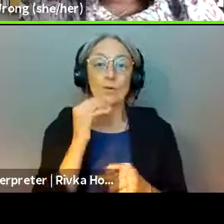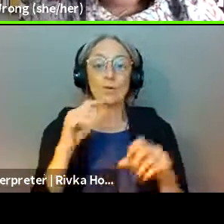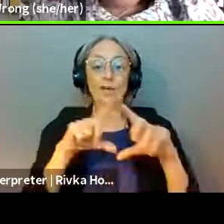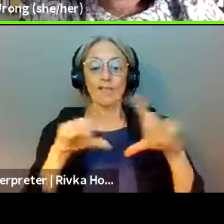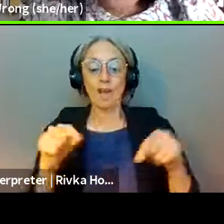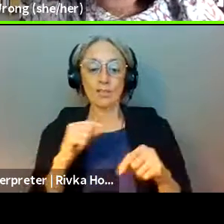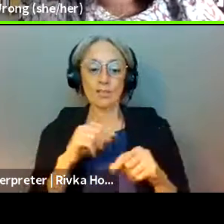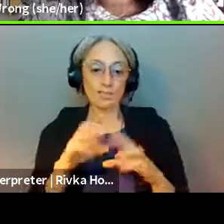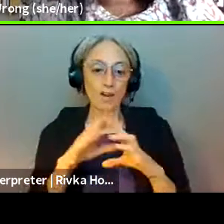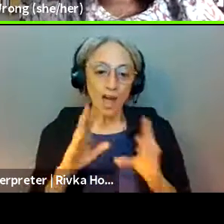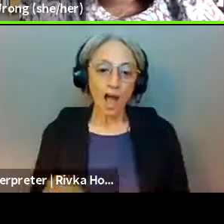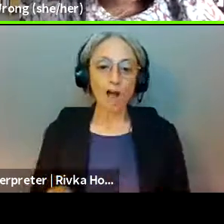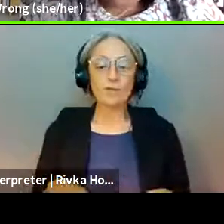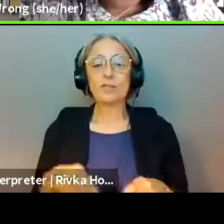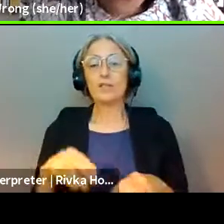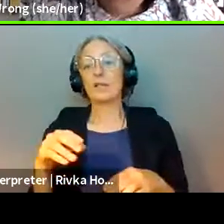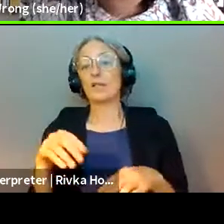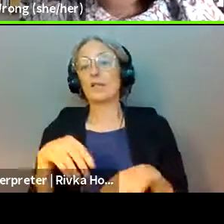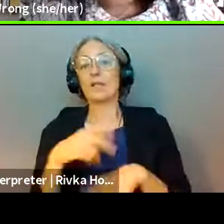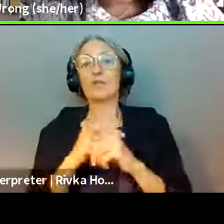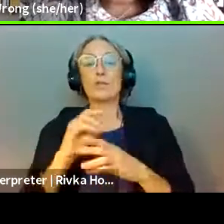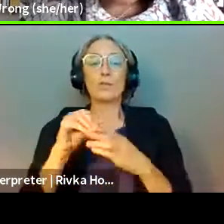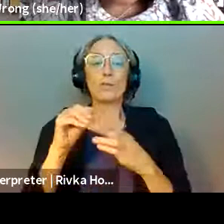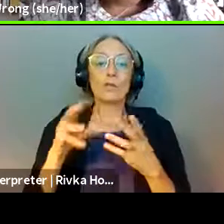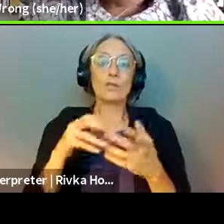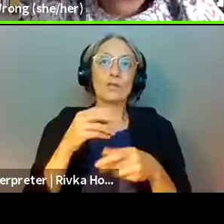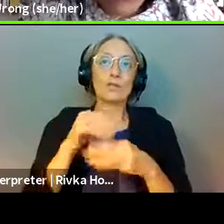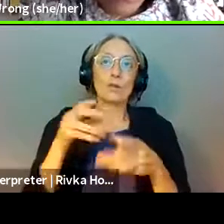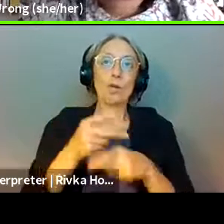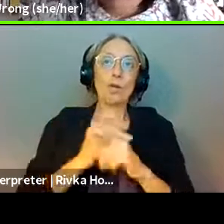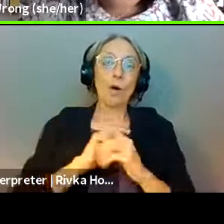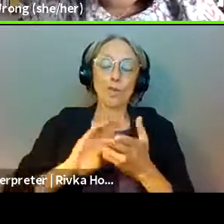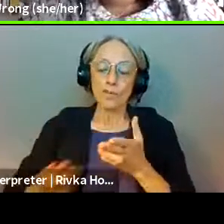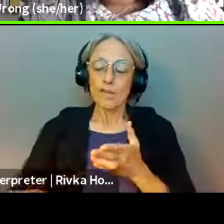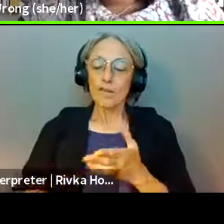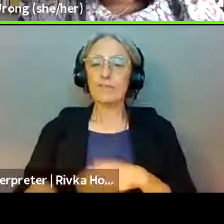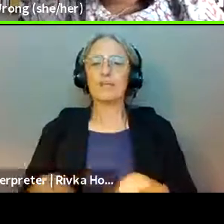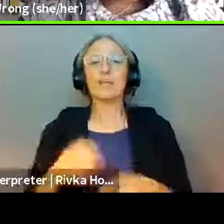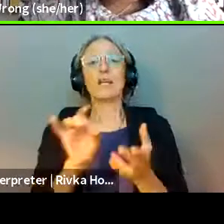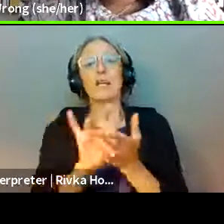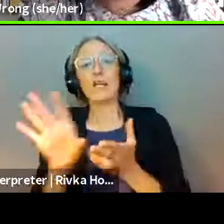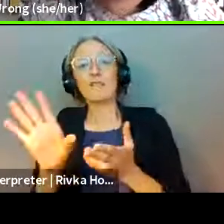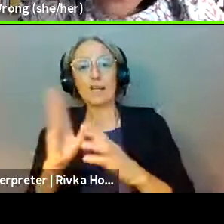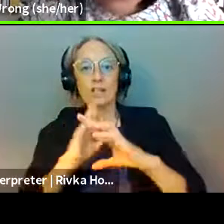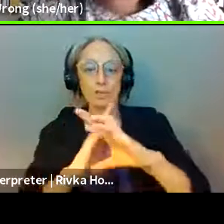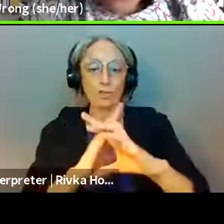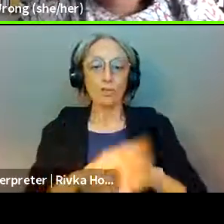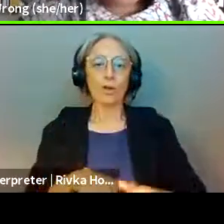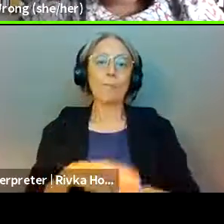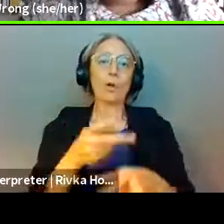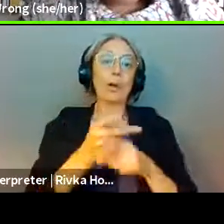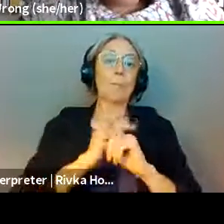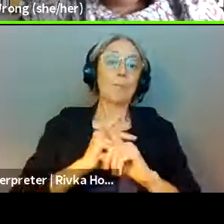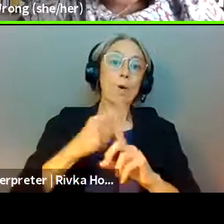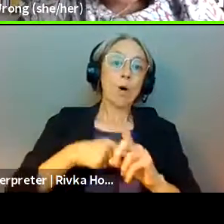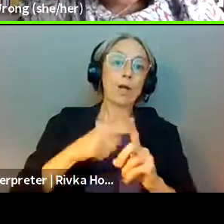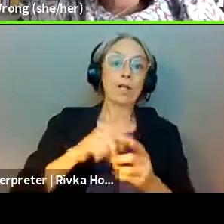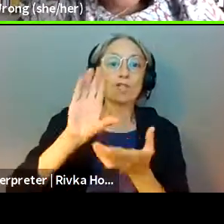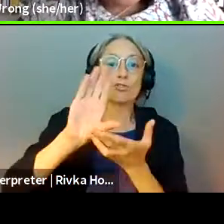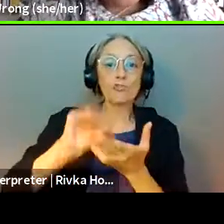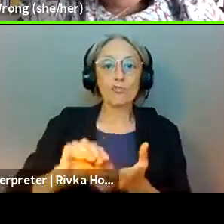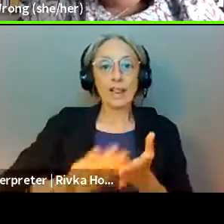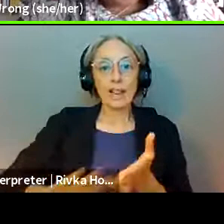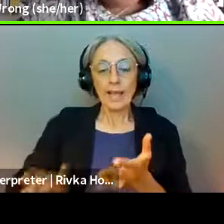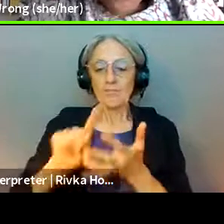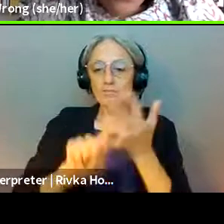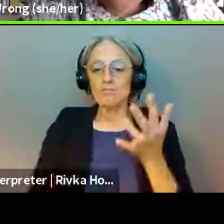insurance, student loan forgiveness, eviction moratoriums, mortgage relief, because all of these things